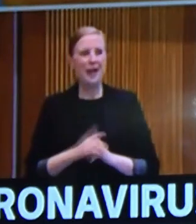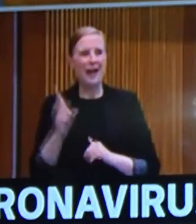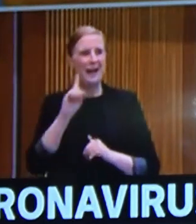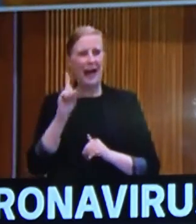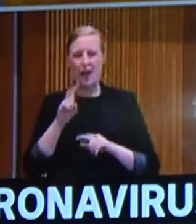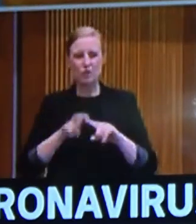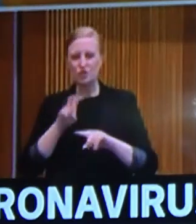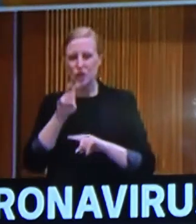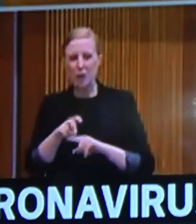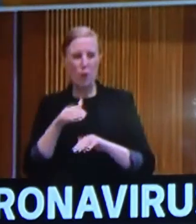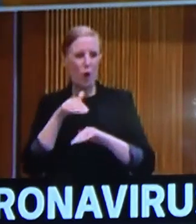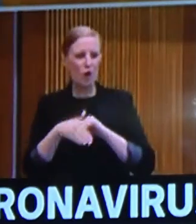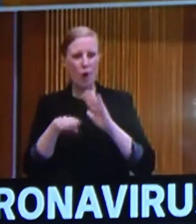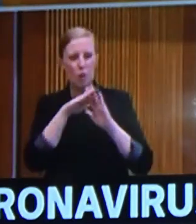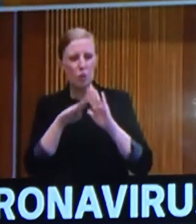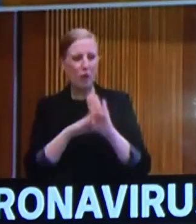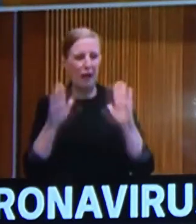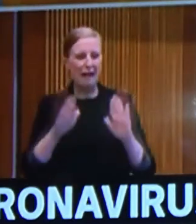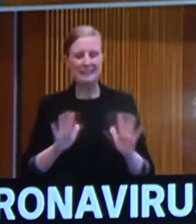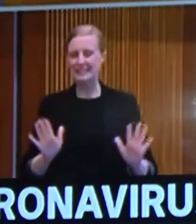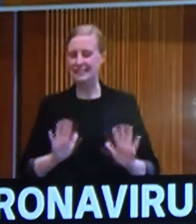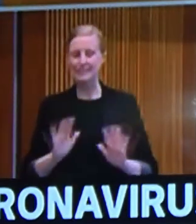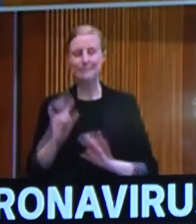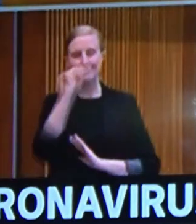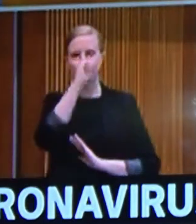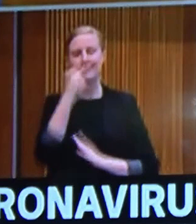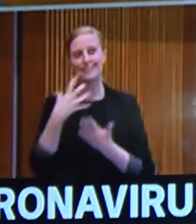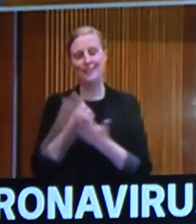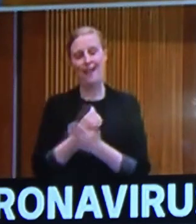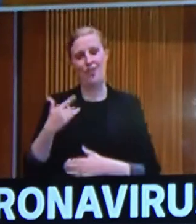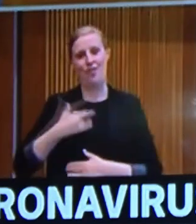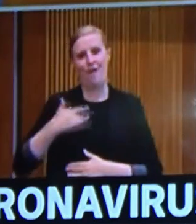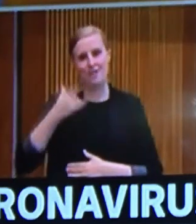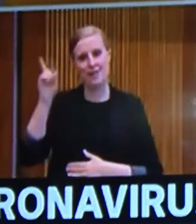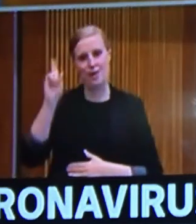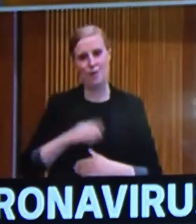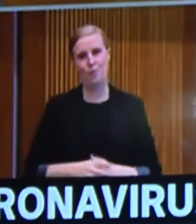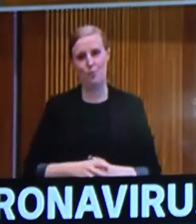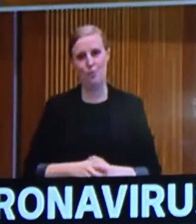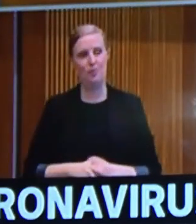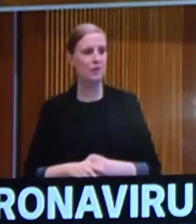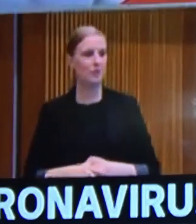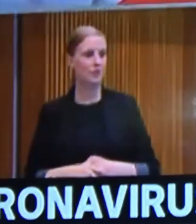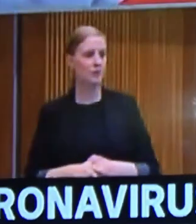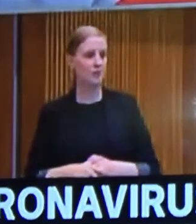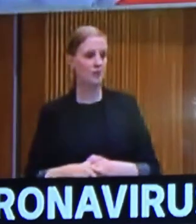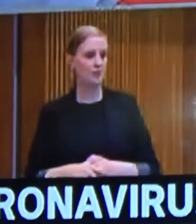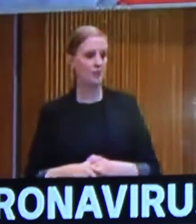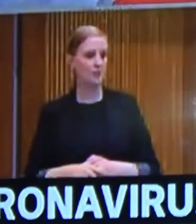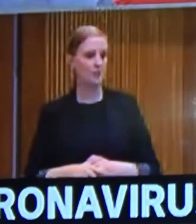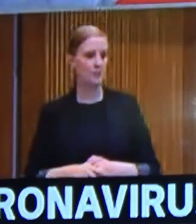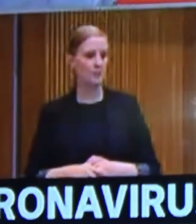that release. We have to deliver the outcomes to save lives. In terms of those beds, you said that you'd like to have 7